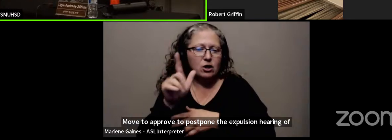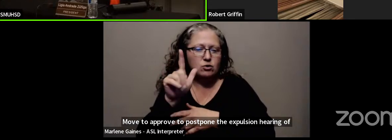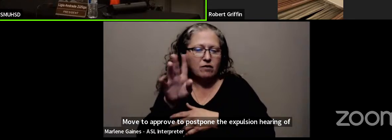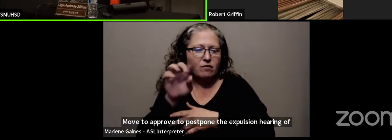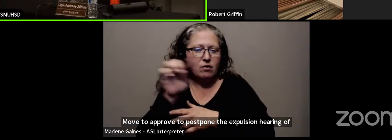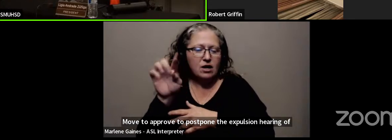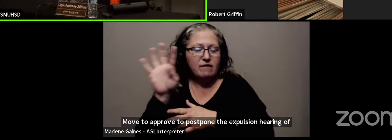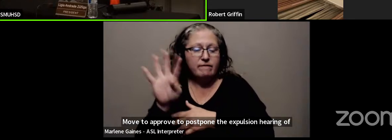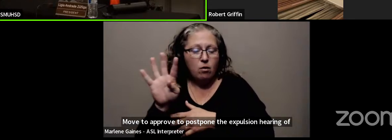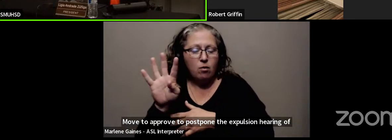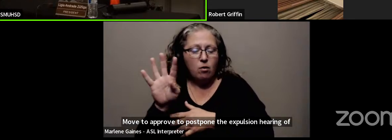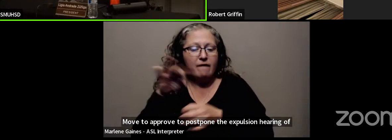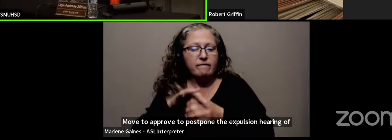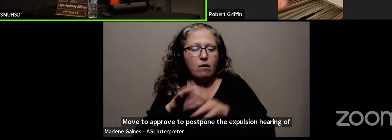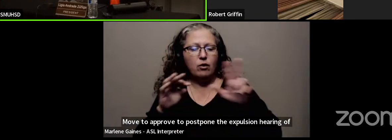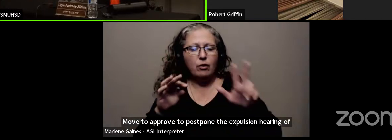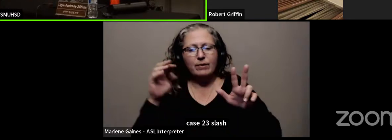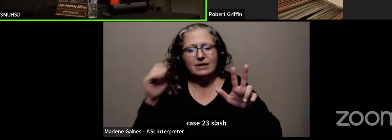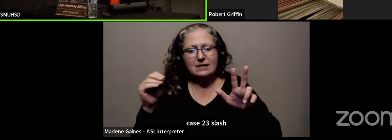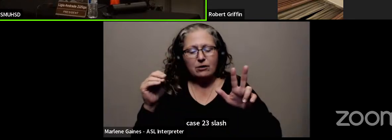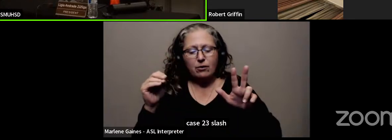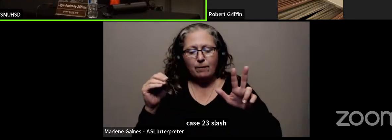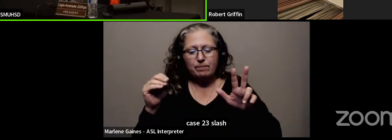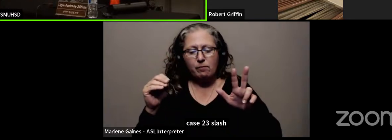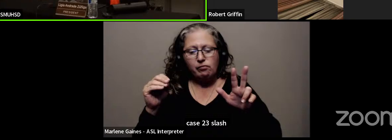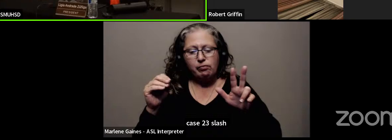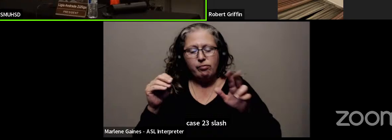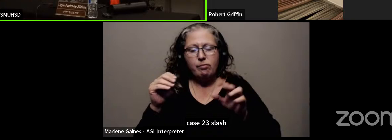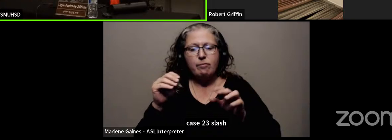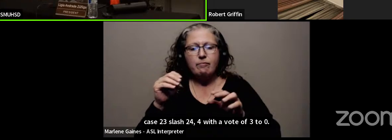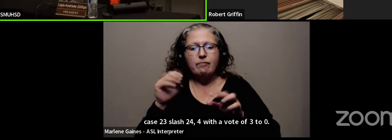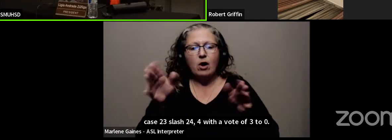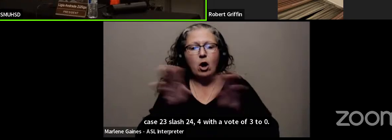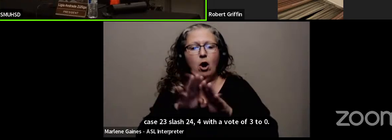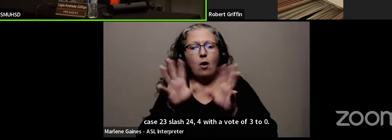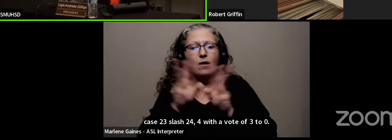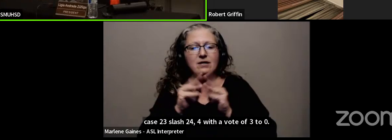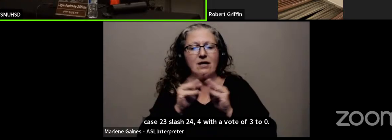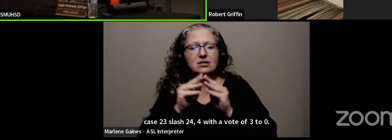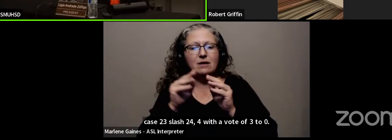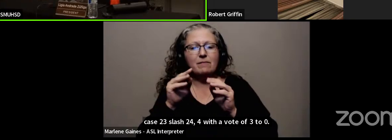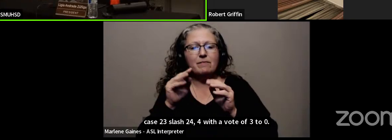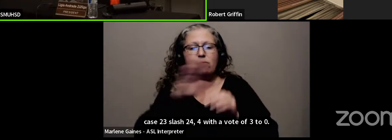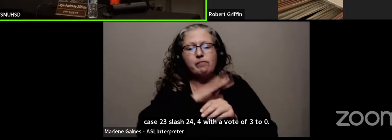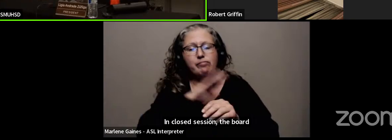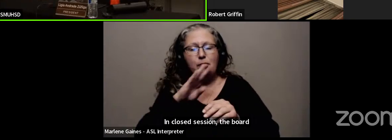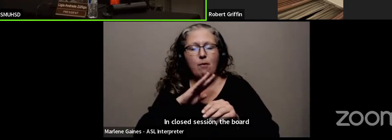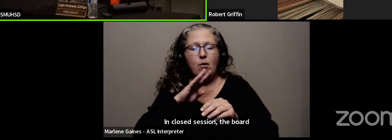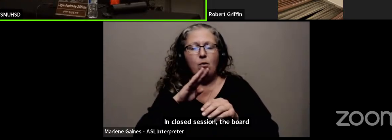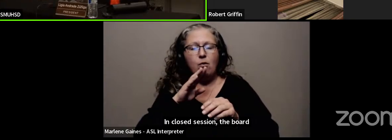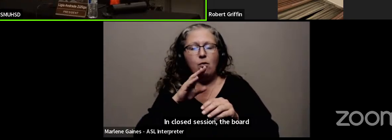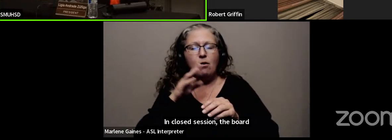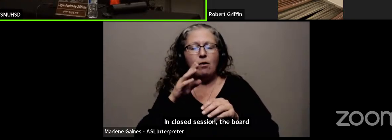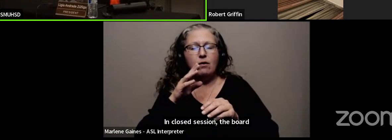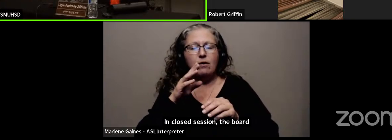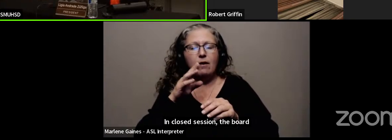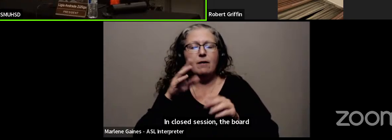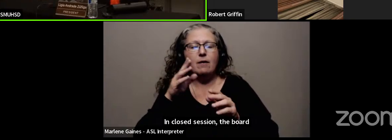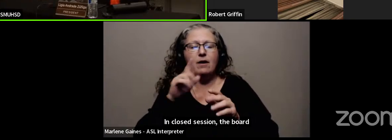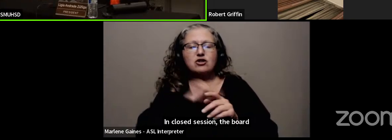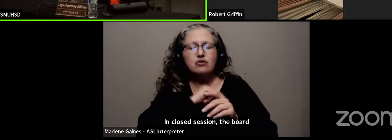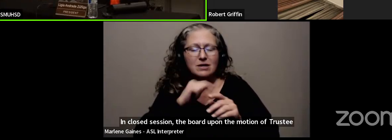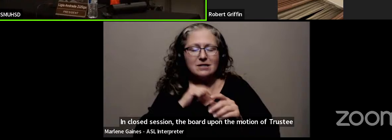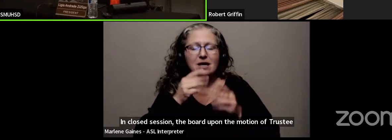23/24-4 with a vote of 3-0. In closed session, the board, upon the motion of Trustee Chavez and